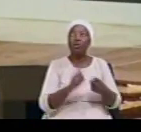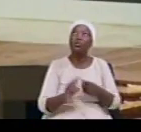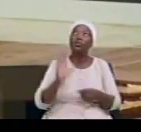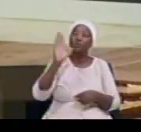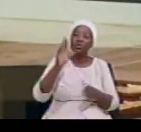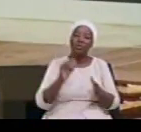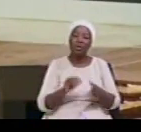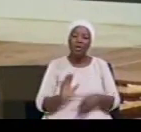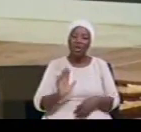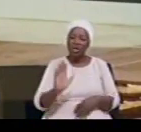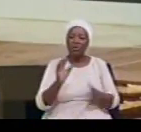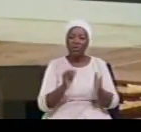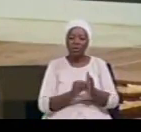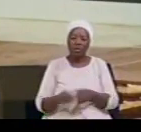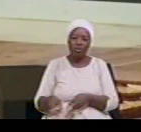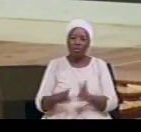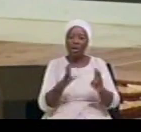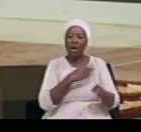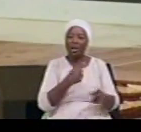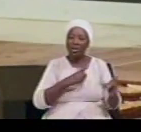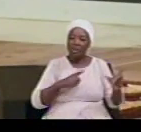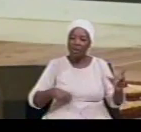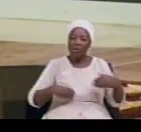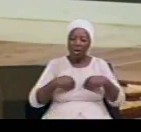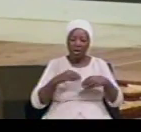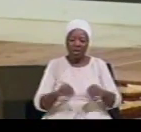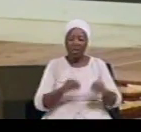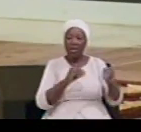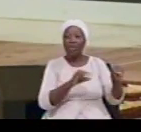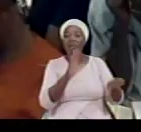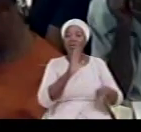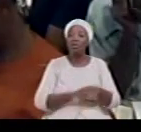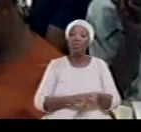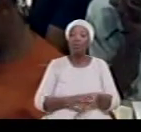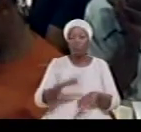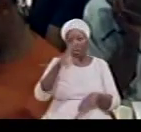Lord has laid on him, tell me,